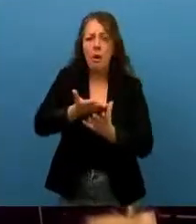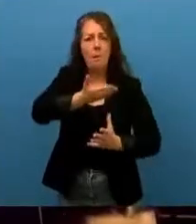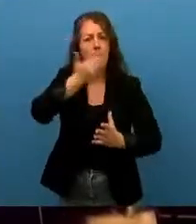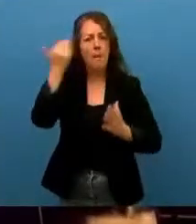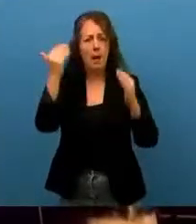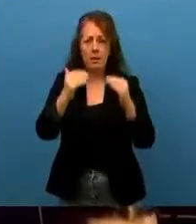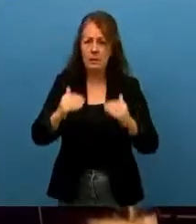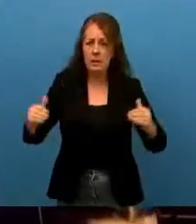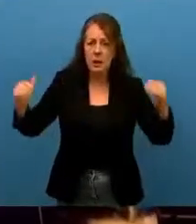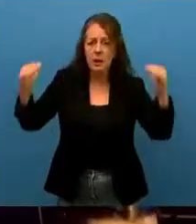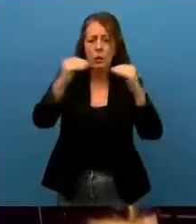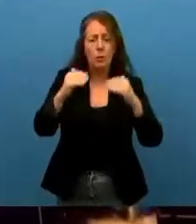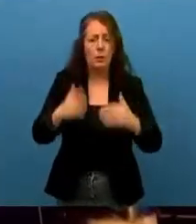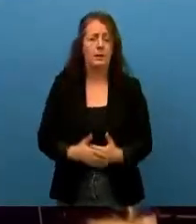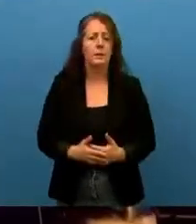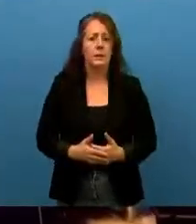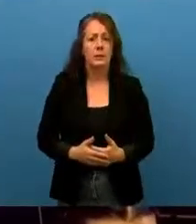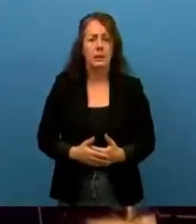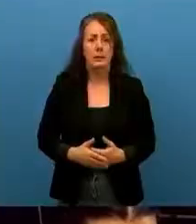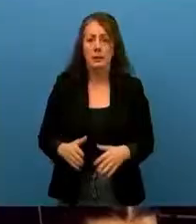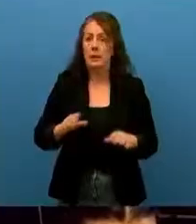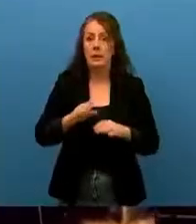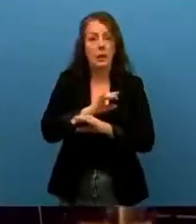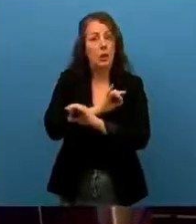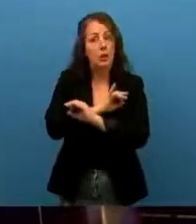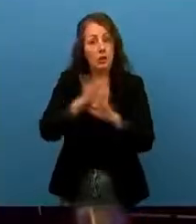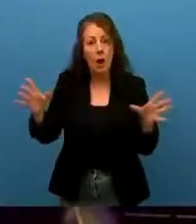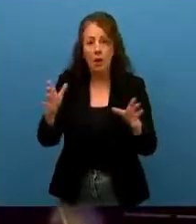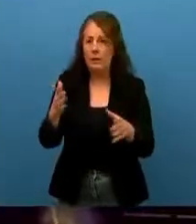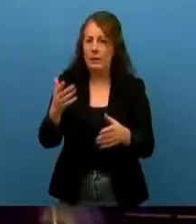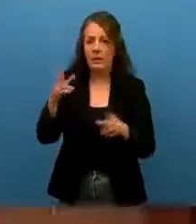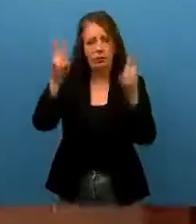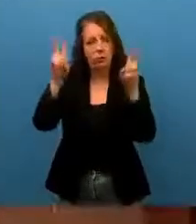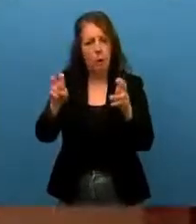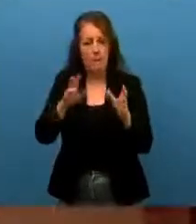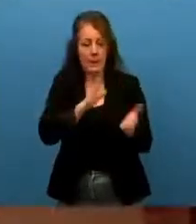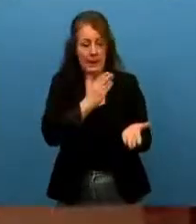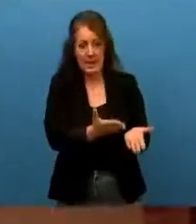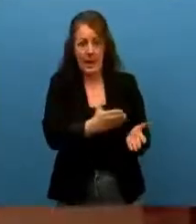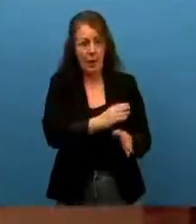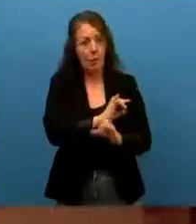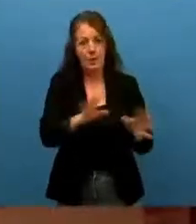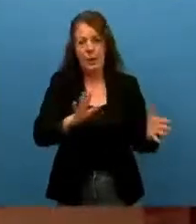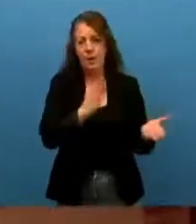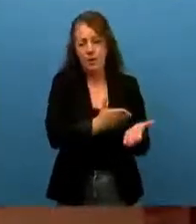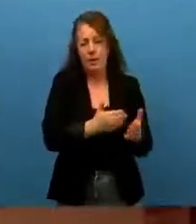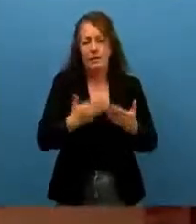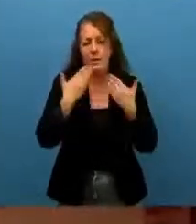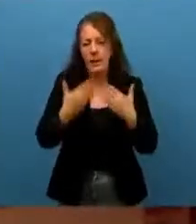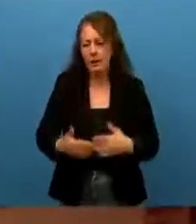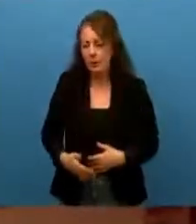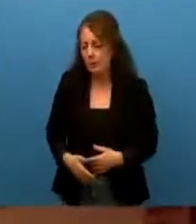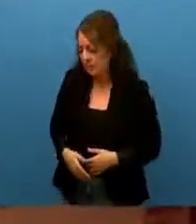sustainable world. Nothing about Indigenous peoples without Indigenous peoples. Thank you.